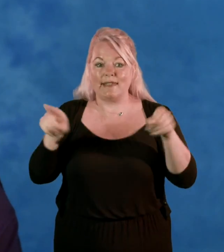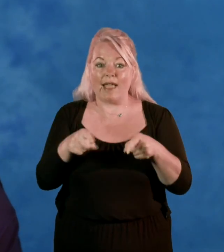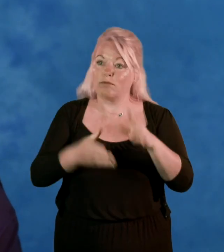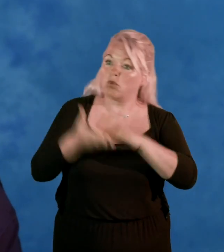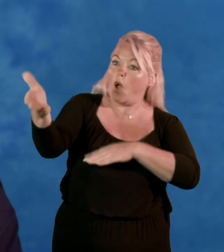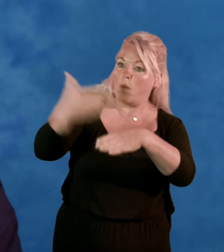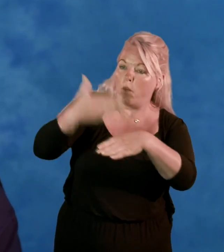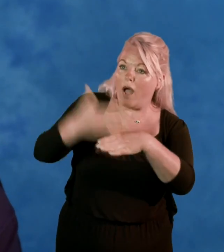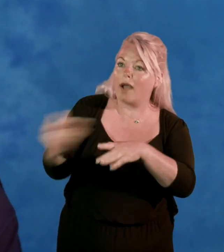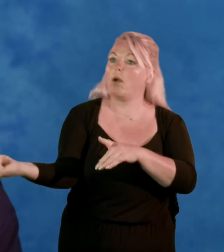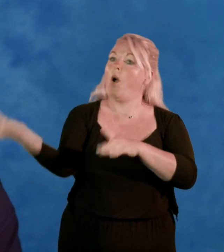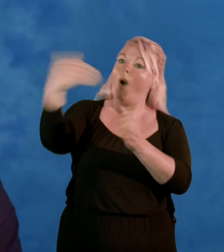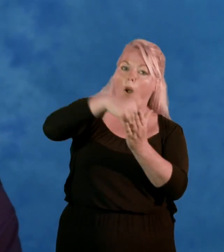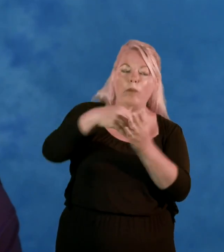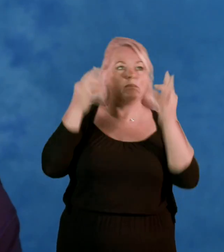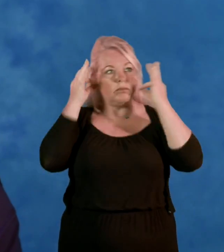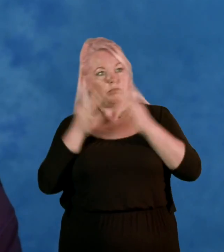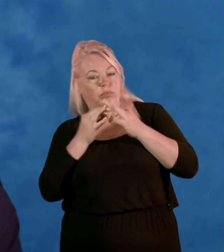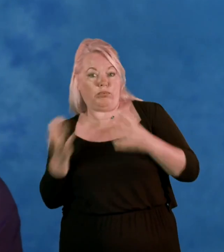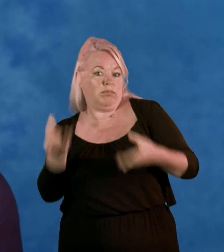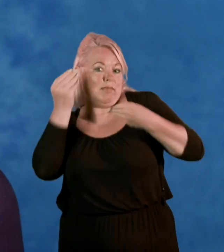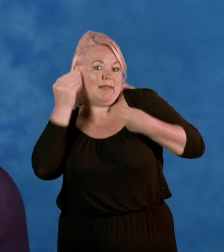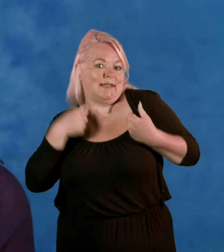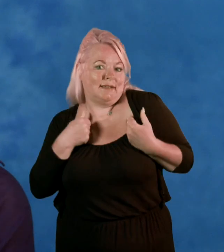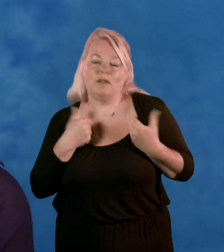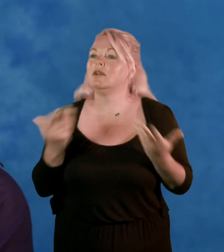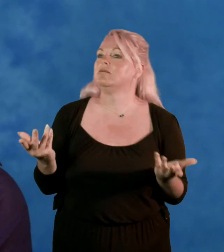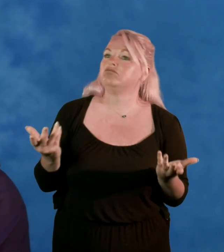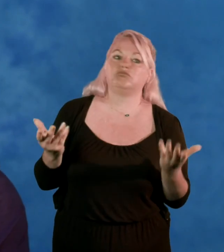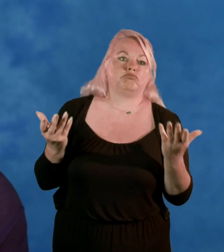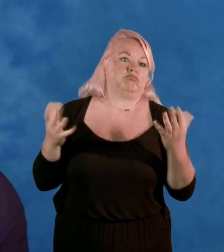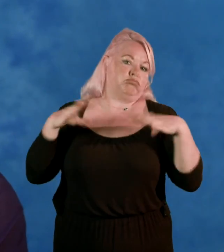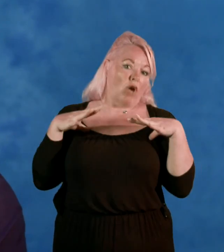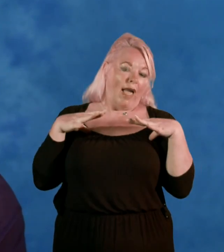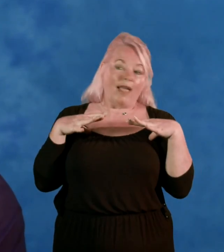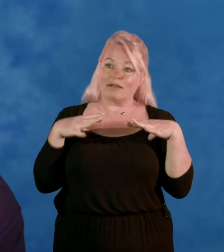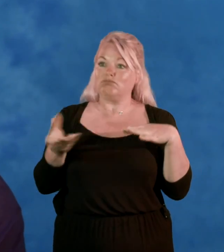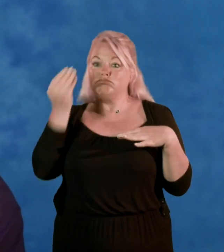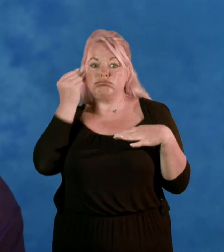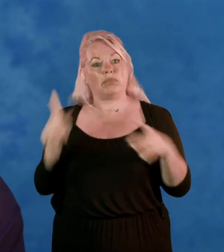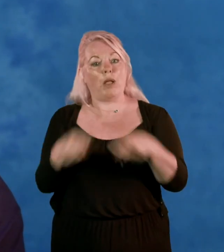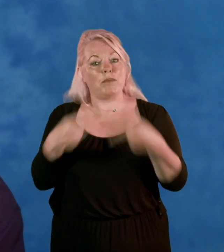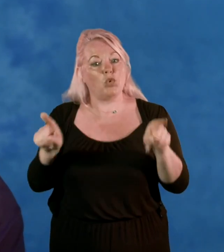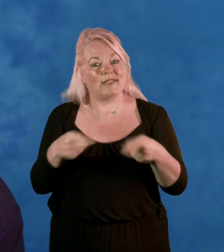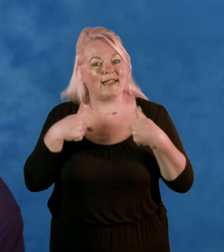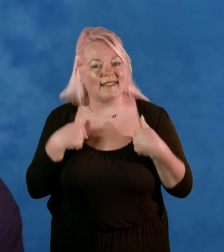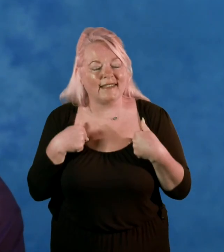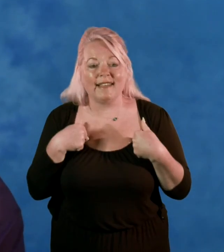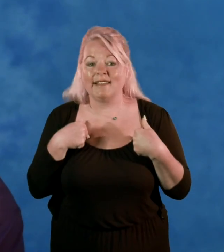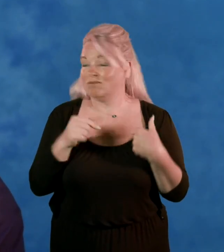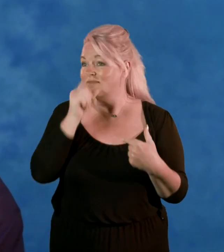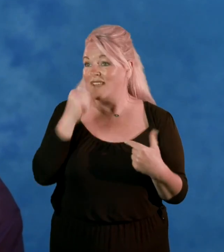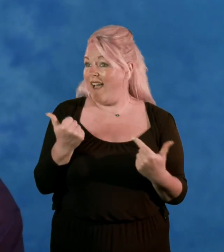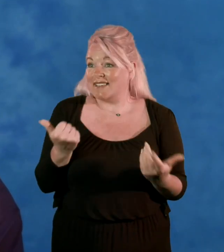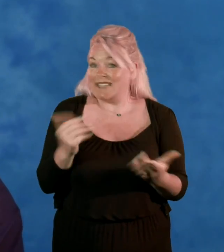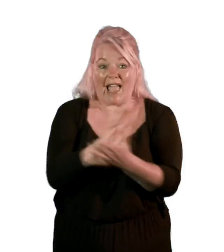to work, back from work. When I'm having just a break or something, it's just quite natural